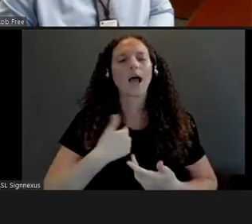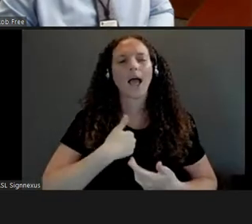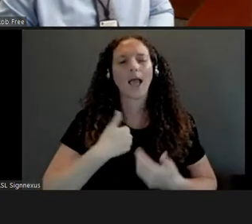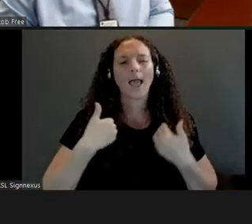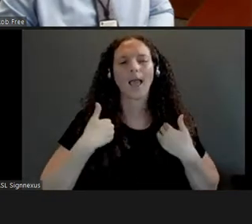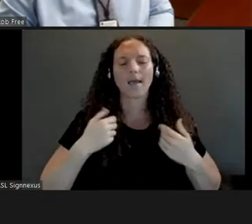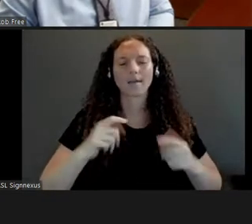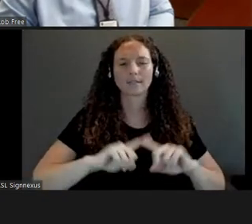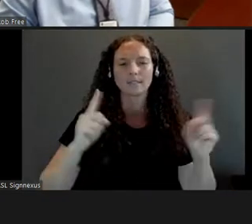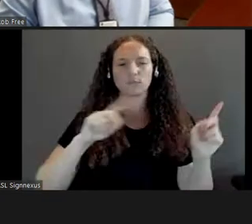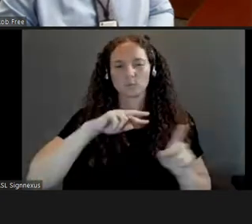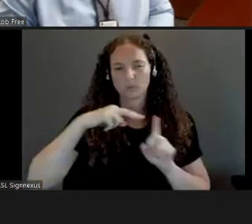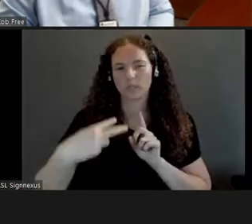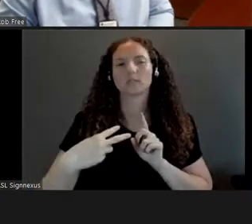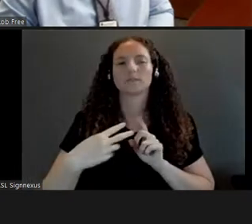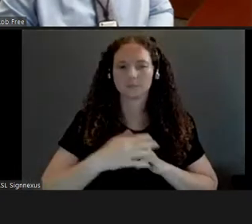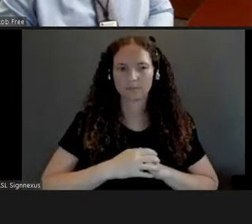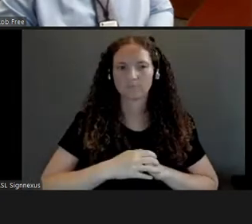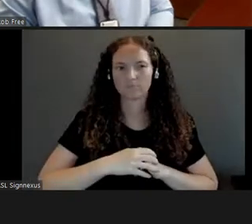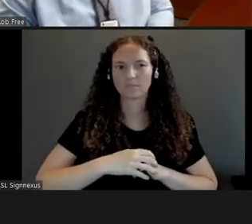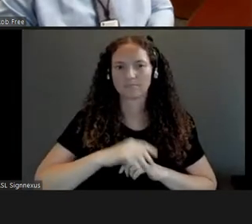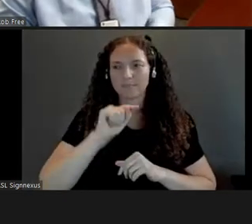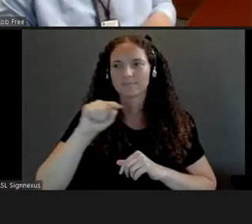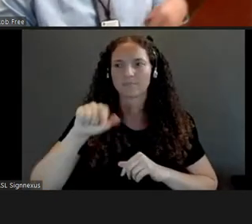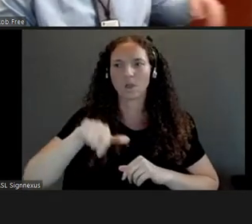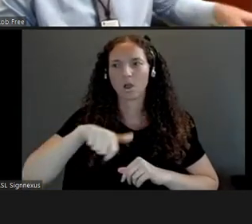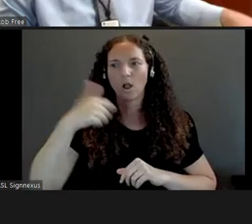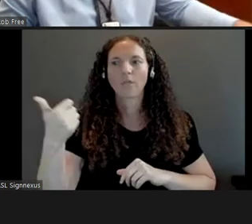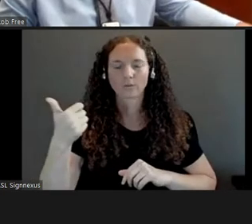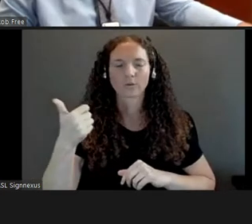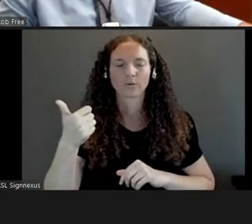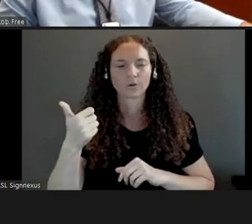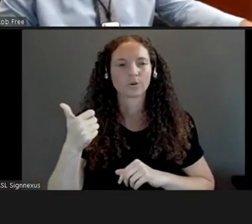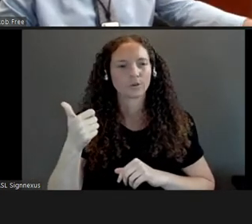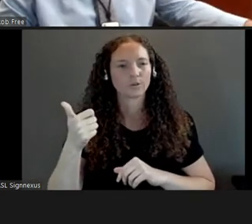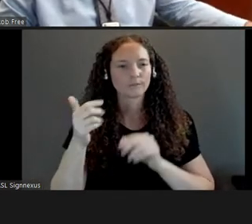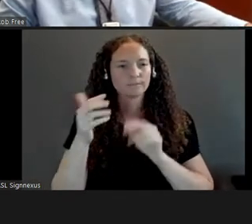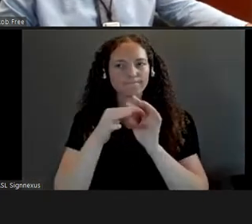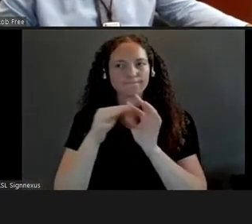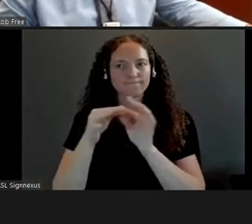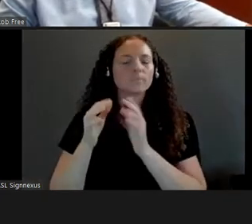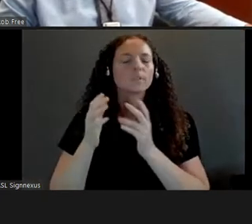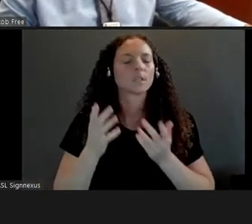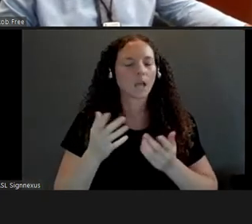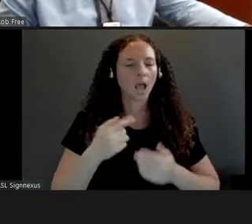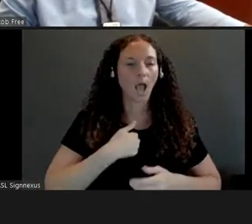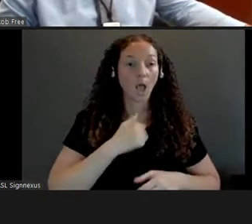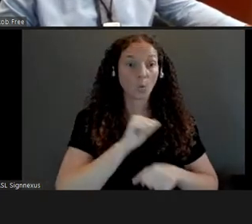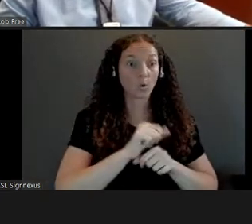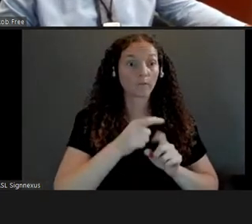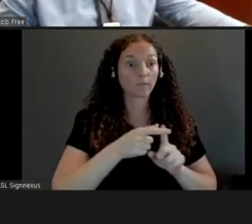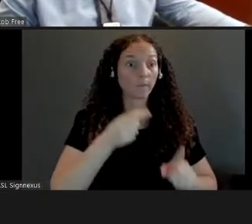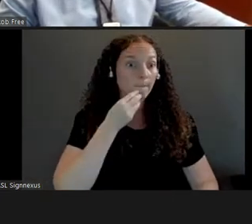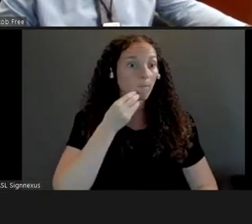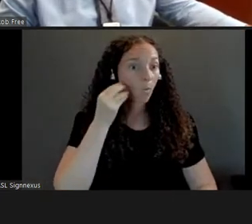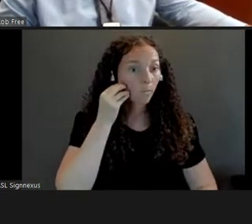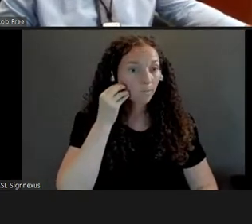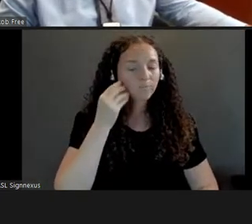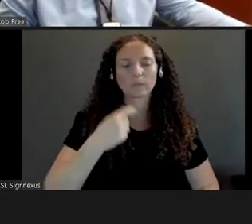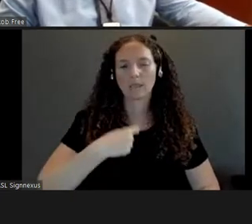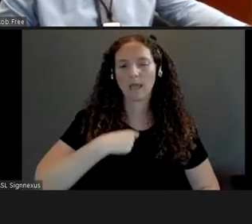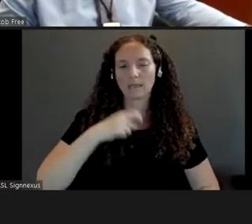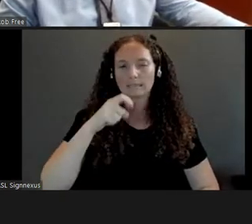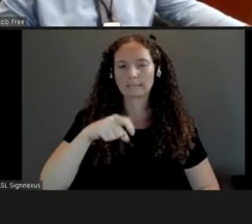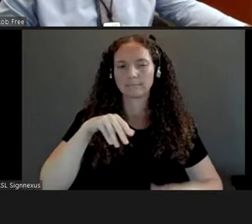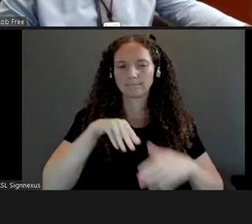than the other speakers have had so far. I work from home currently, and I need to access the train to